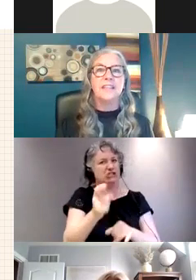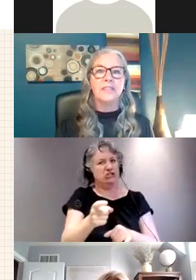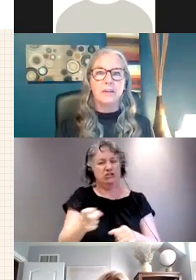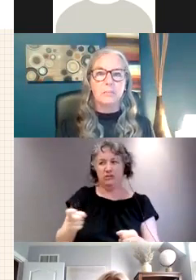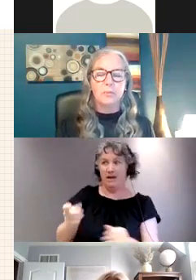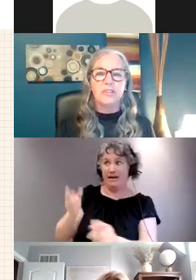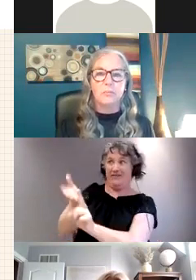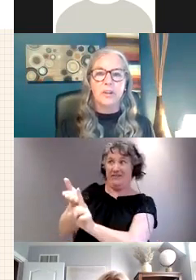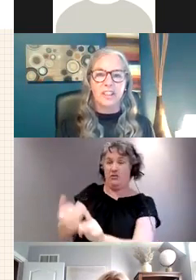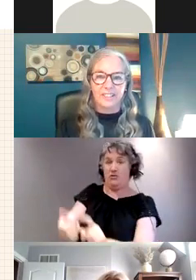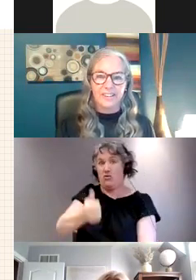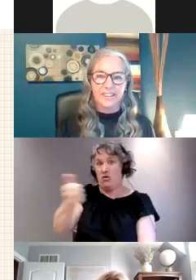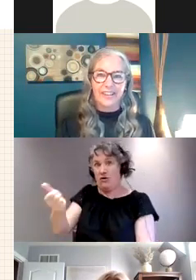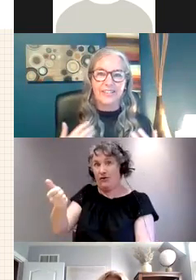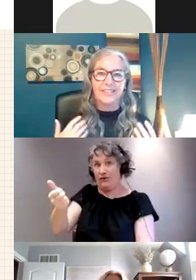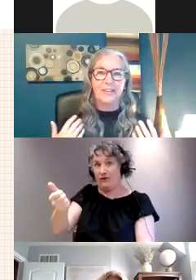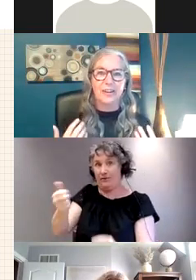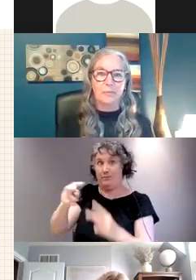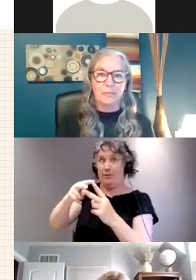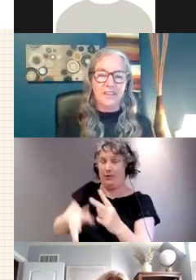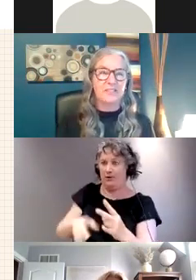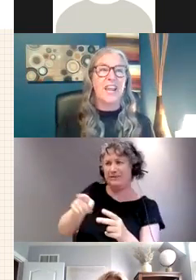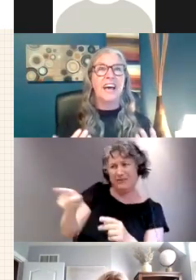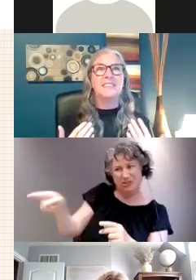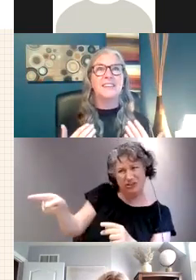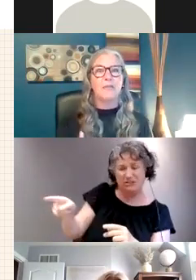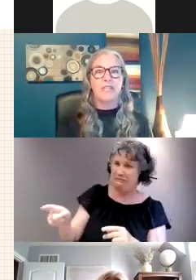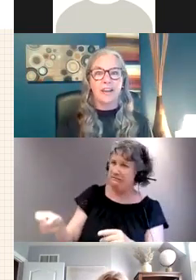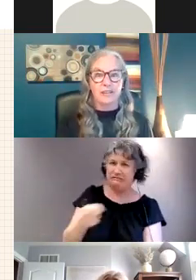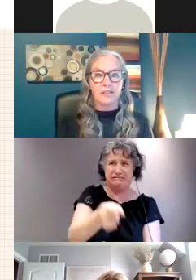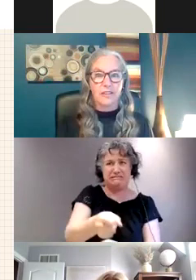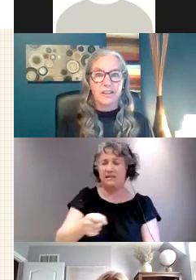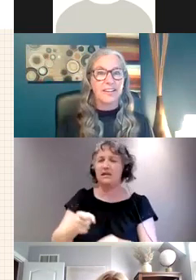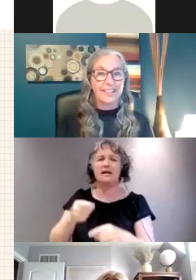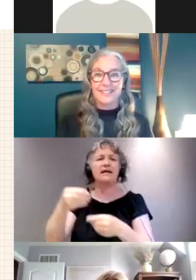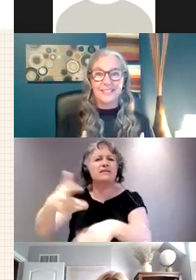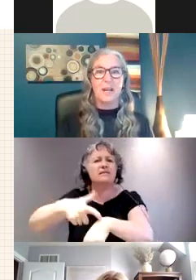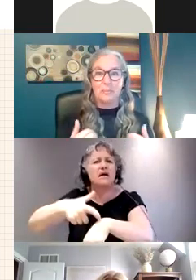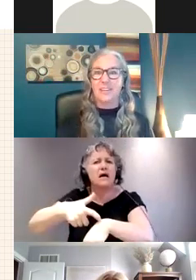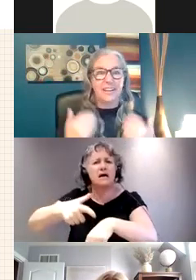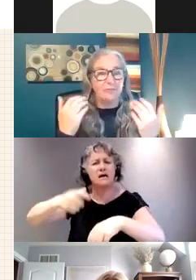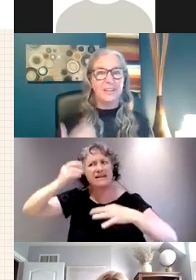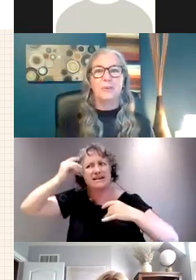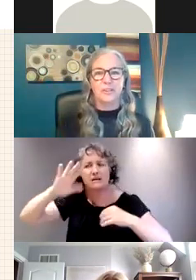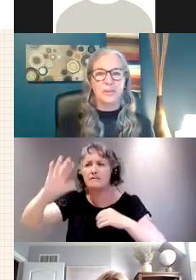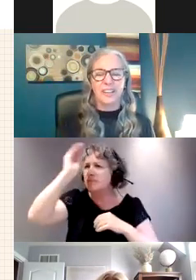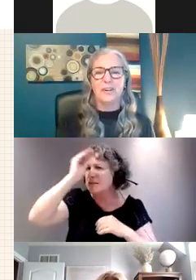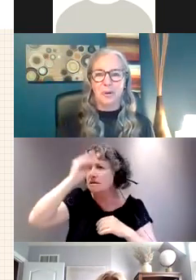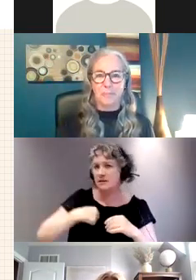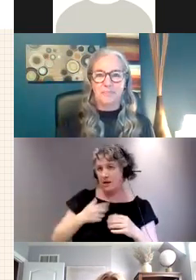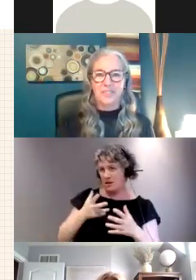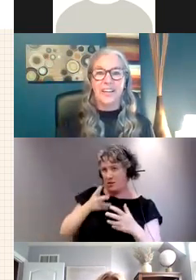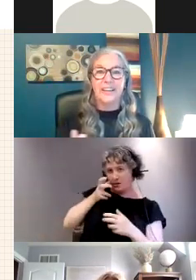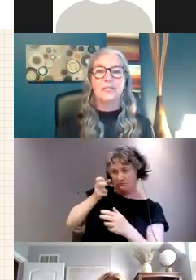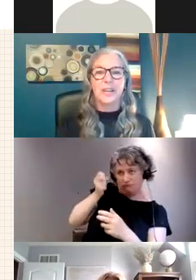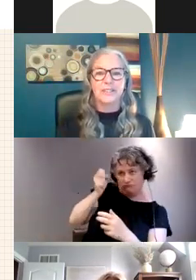it's giving them a moment to breathe and sharing your perspective and asking for theirs. Like, this is my opinion. I really want you to hear it,